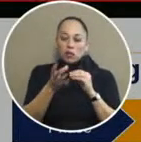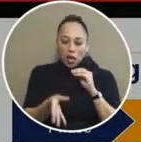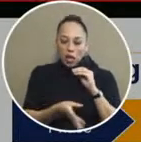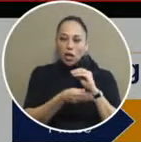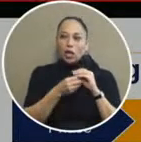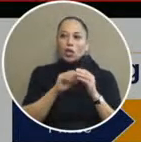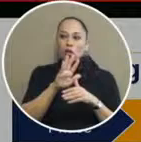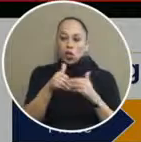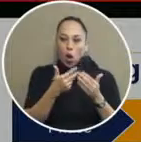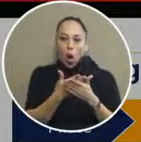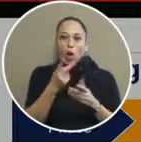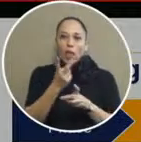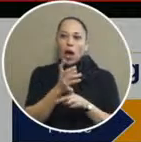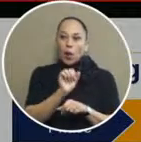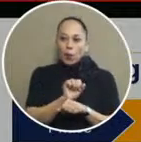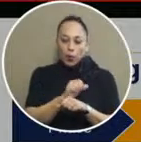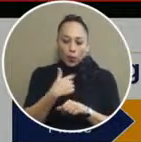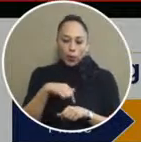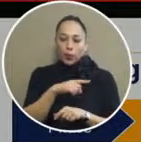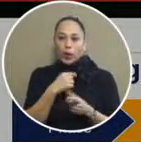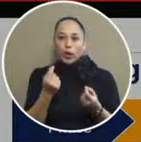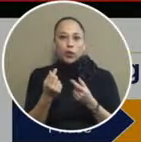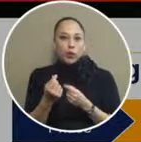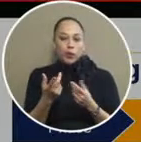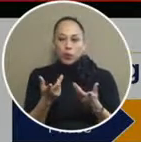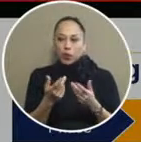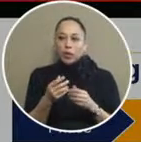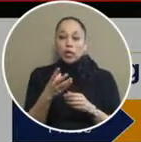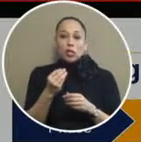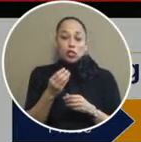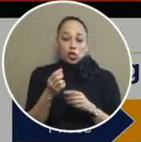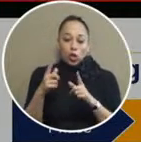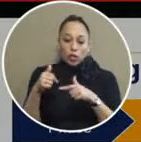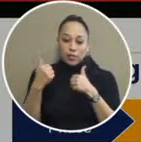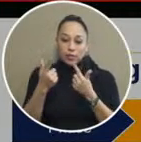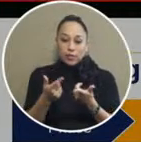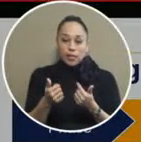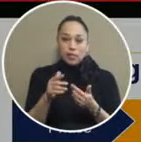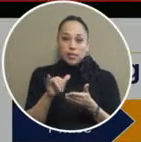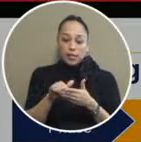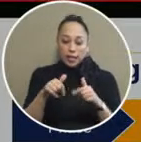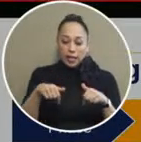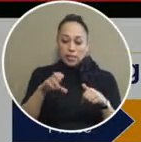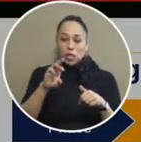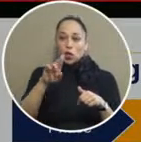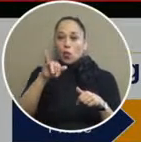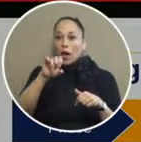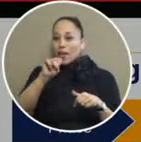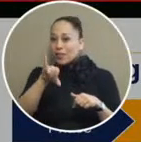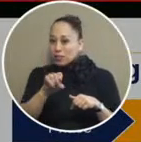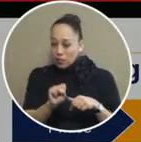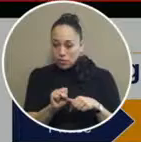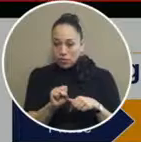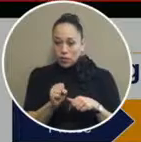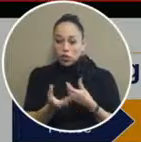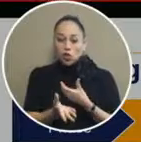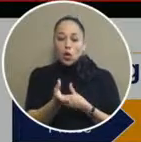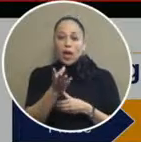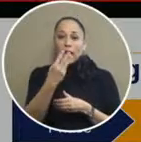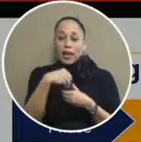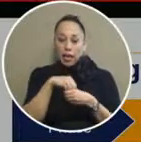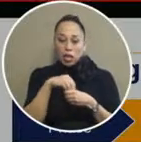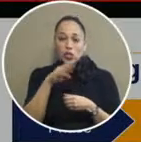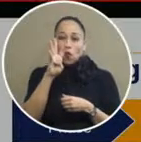these other efforts that we've done to date since the onset of this crisis, as well as engaged with